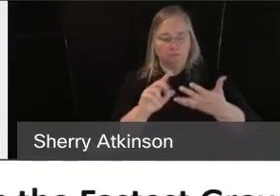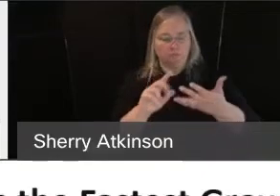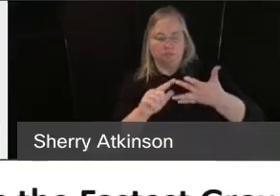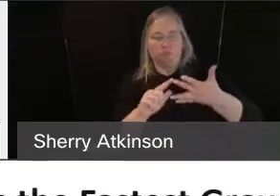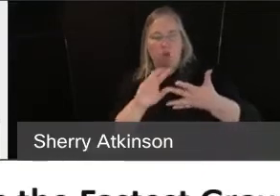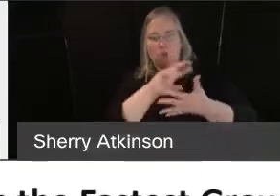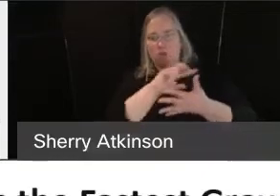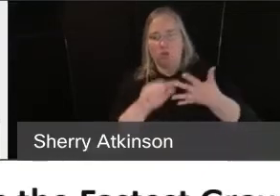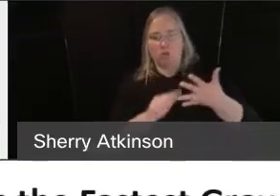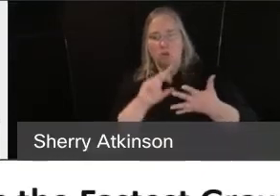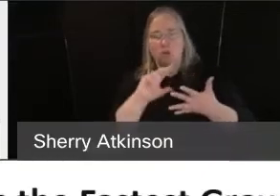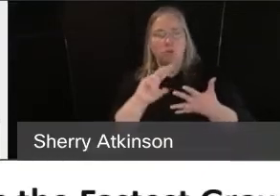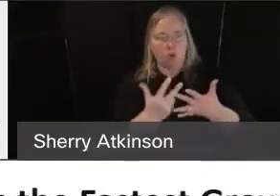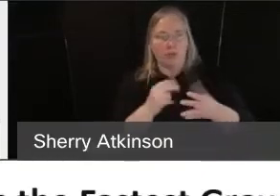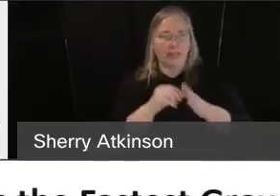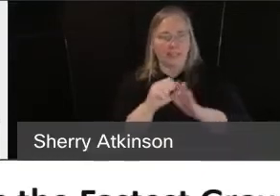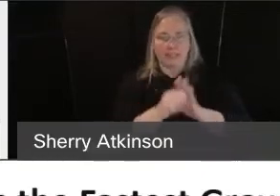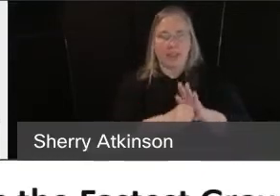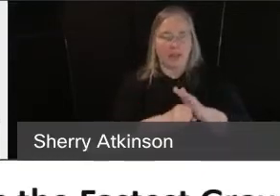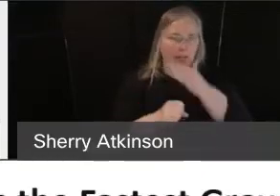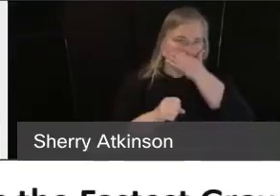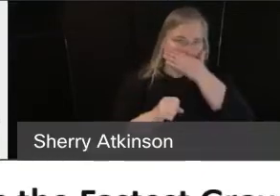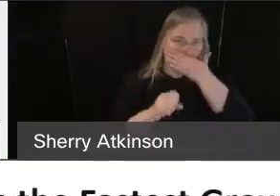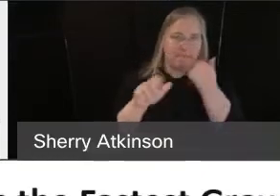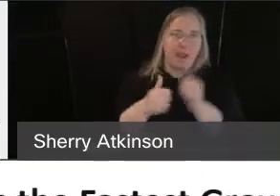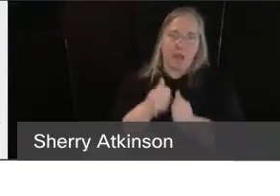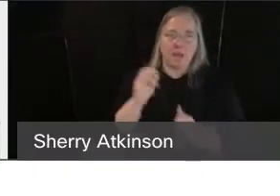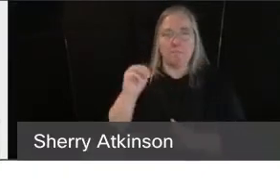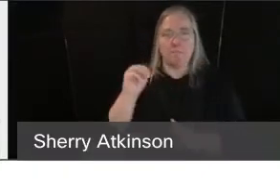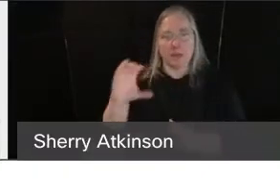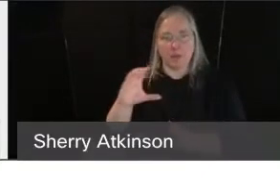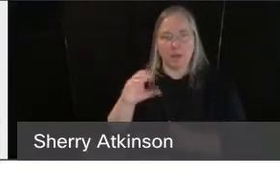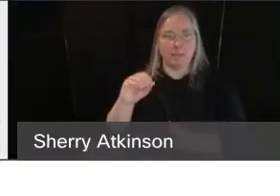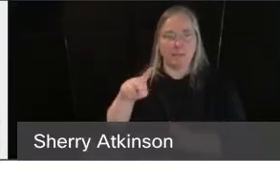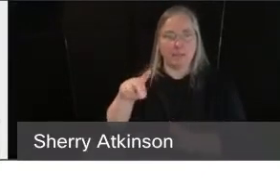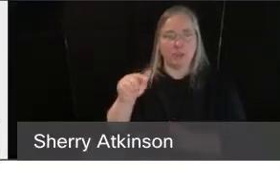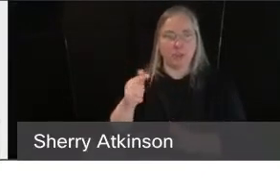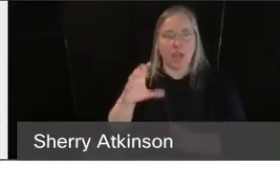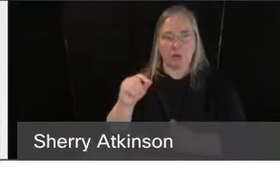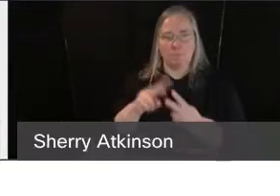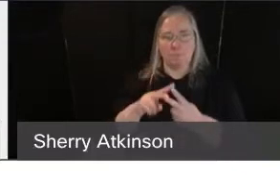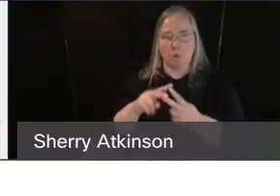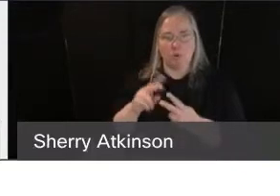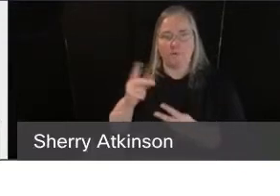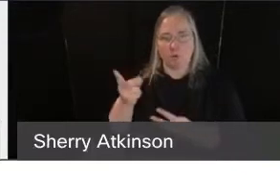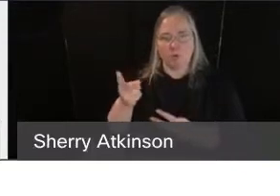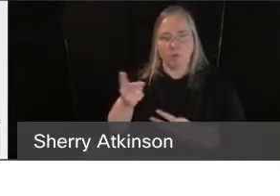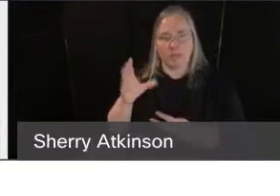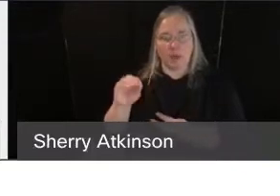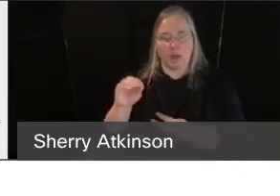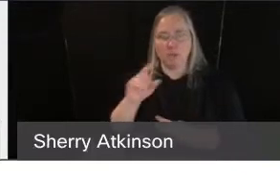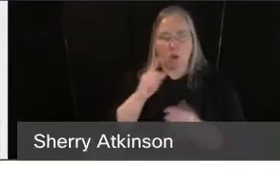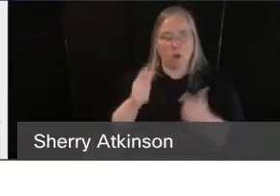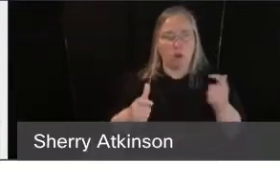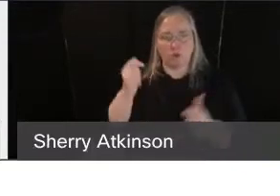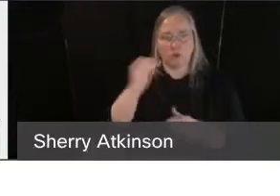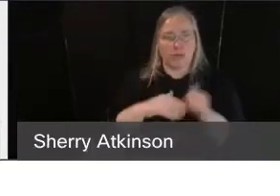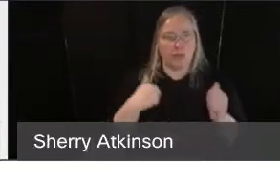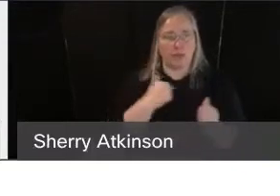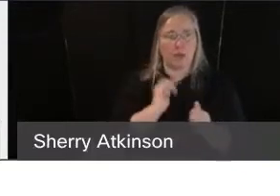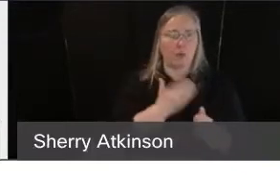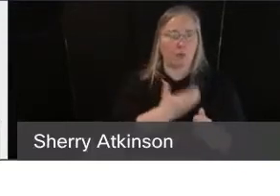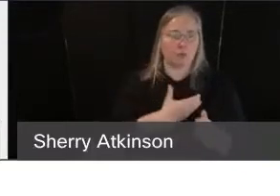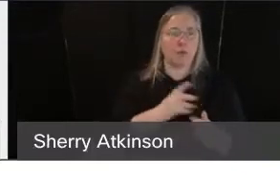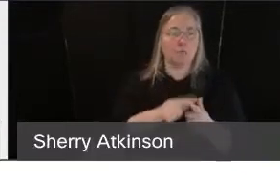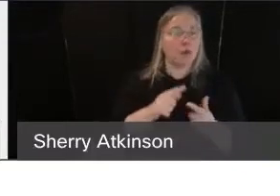behind much larger counties like Montgomery County and Prince George's County. Now what's important here is what type of population